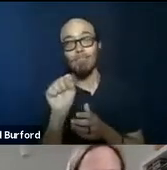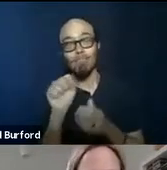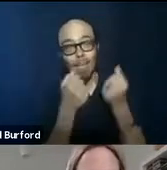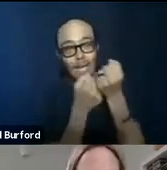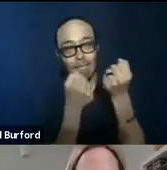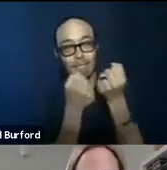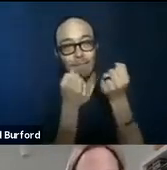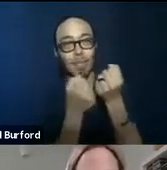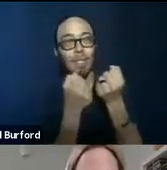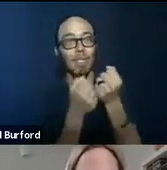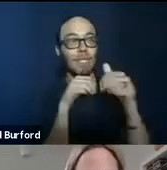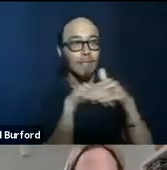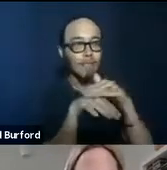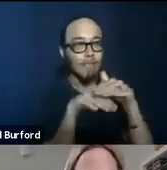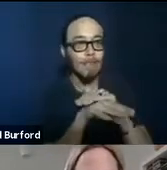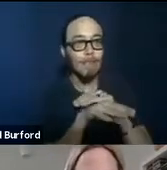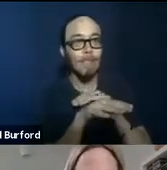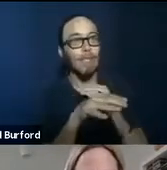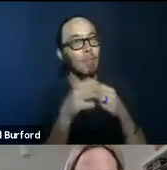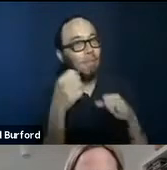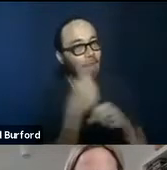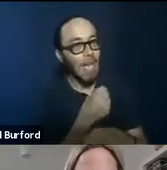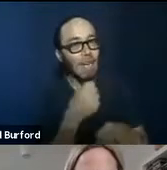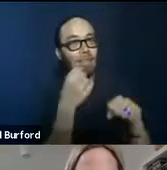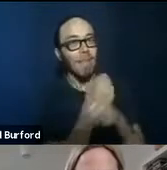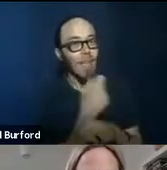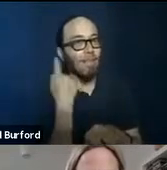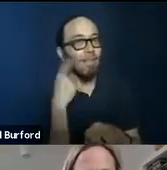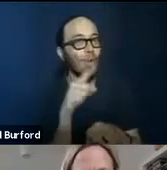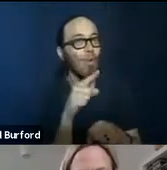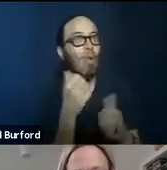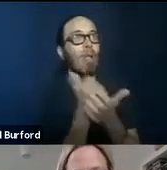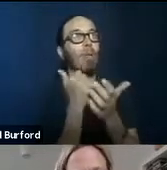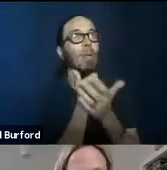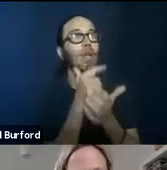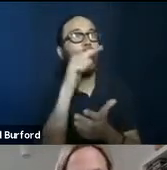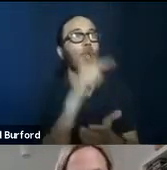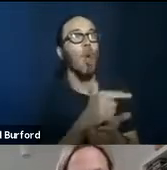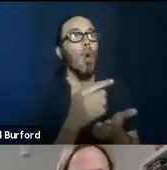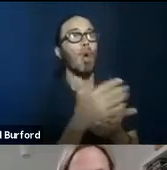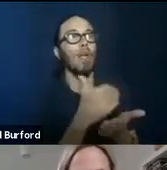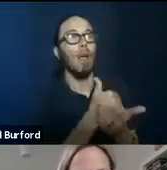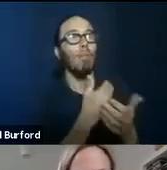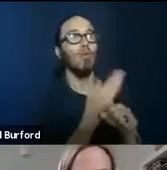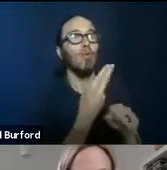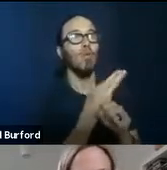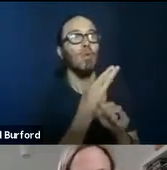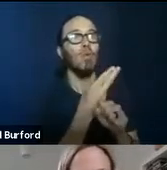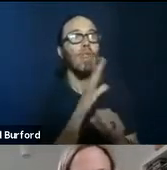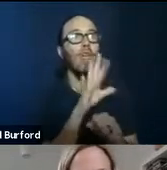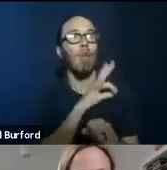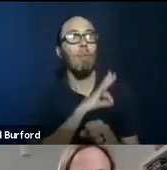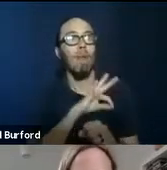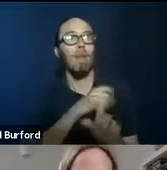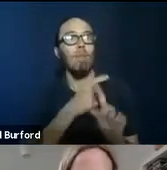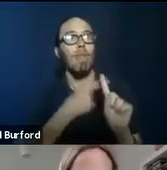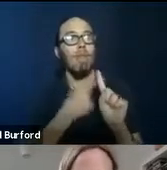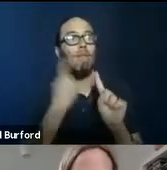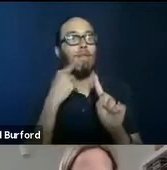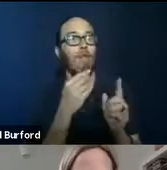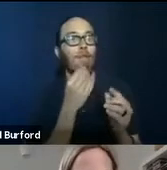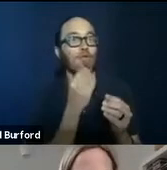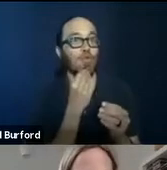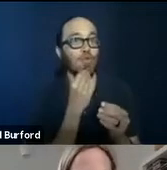for online shopping access to help low-income Americans use their monthly benefits for grocery delivery services. Many